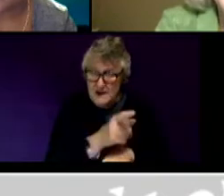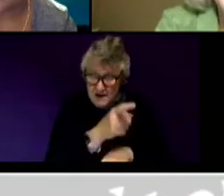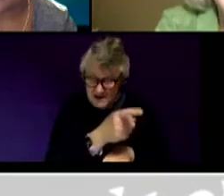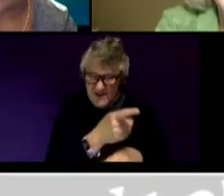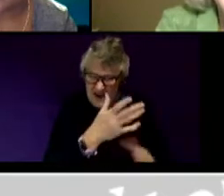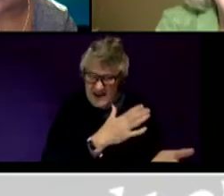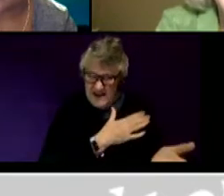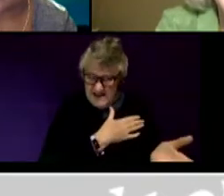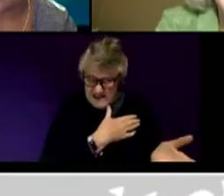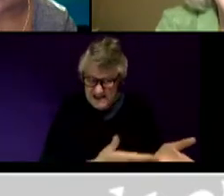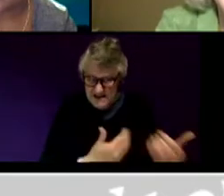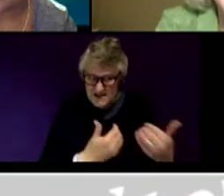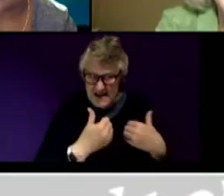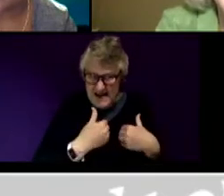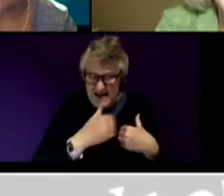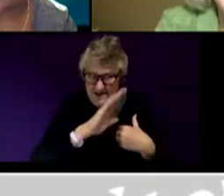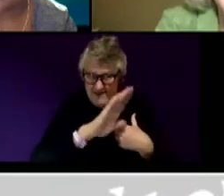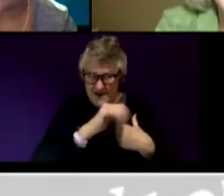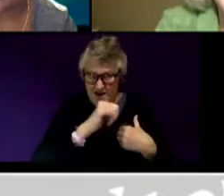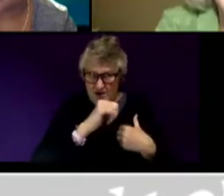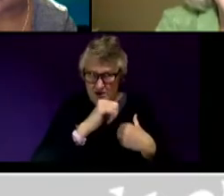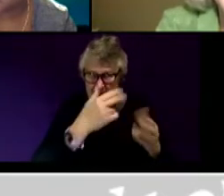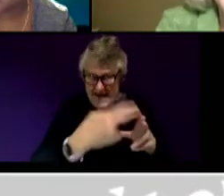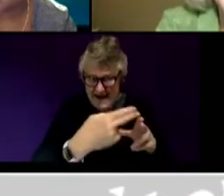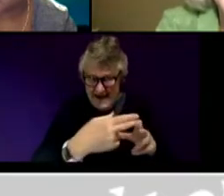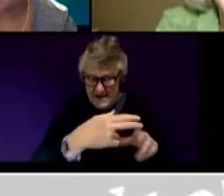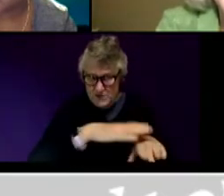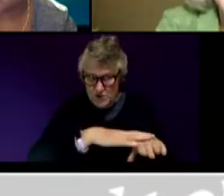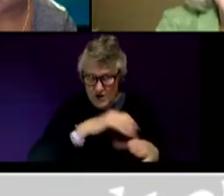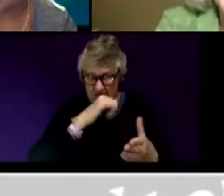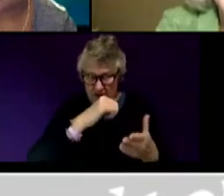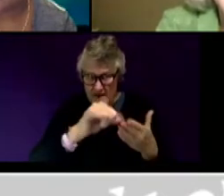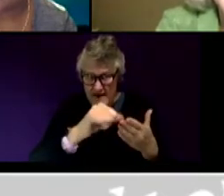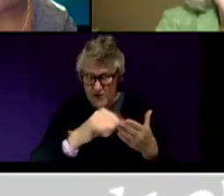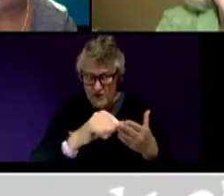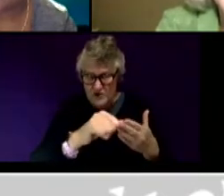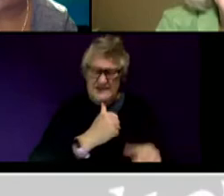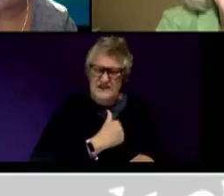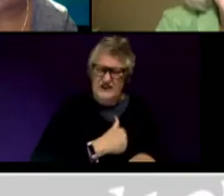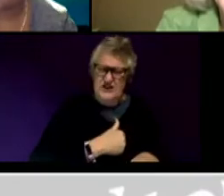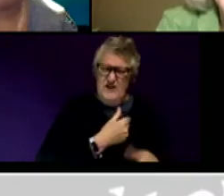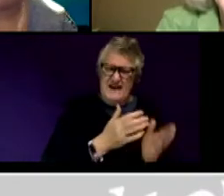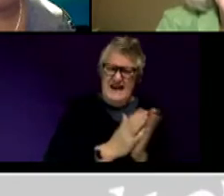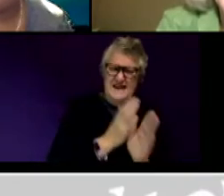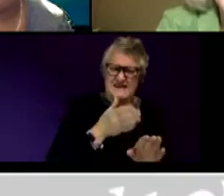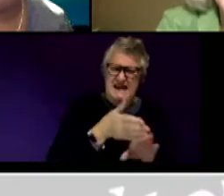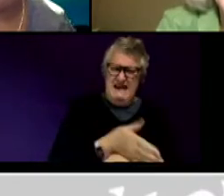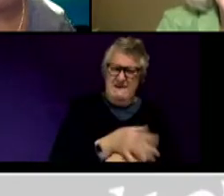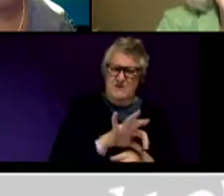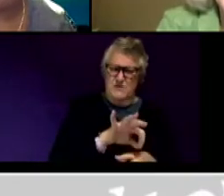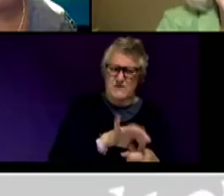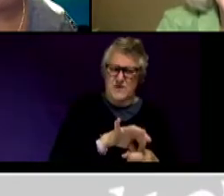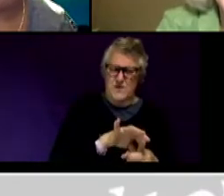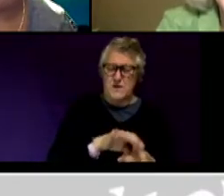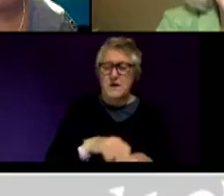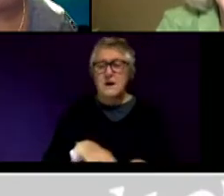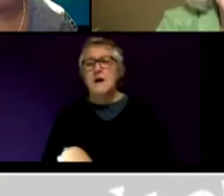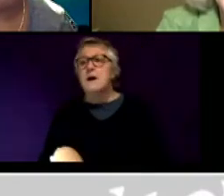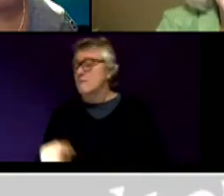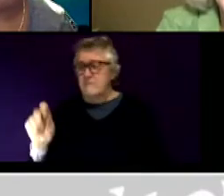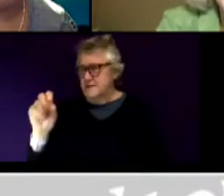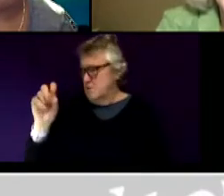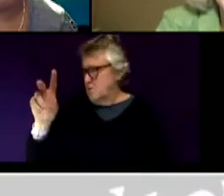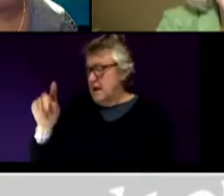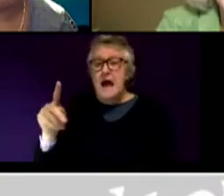Sorry to asking after the vote. That's quite all right. I don't know off the top of my head if each one has,